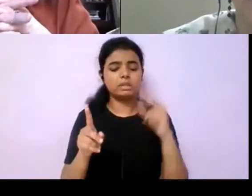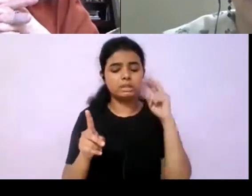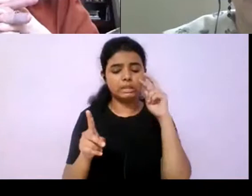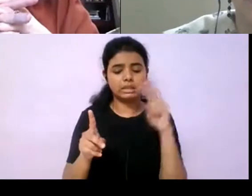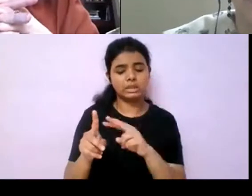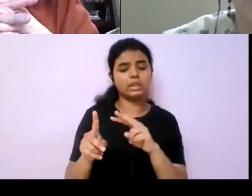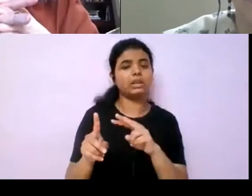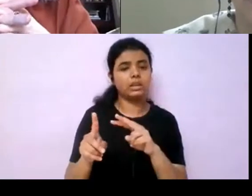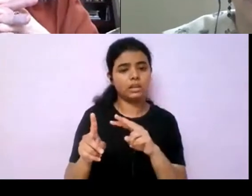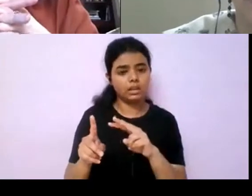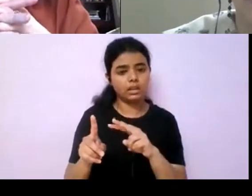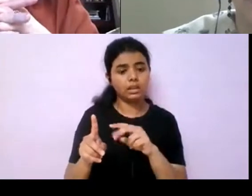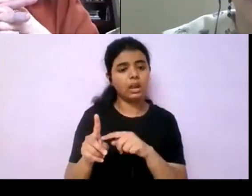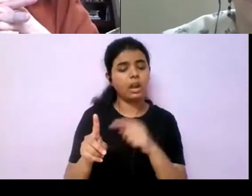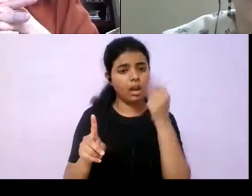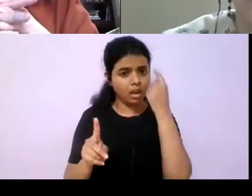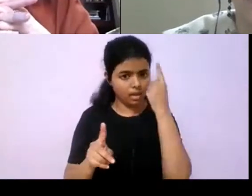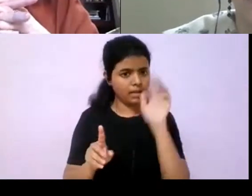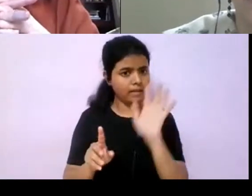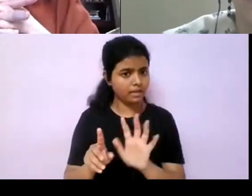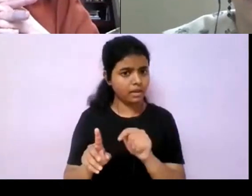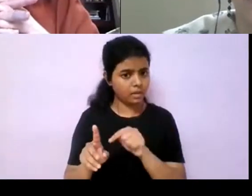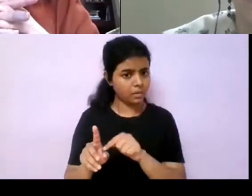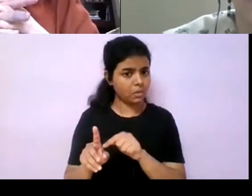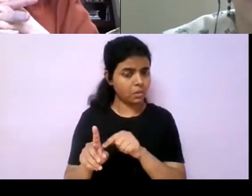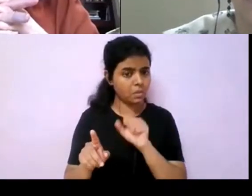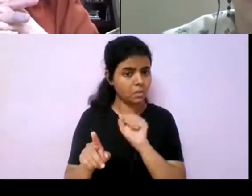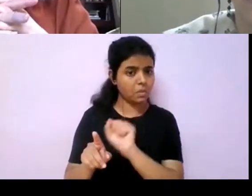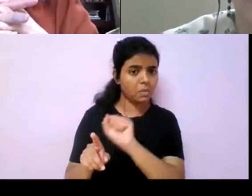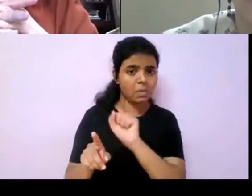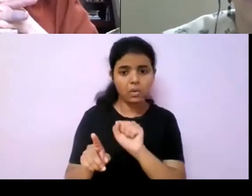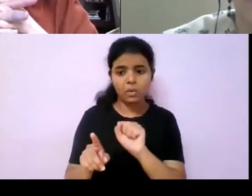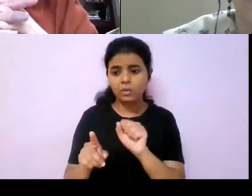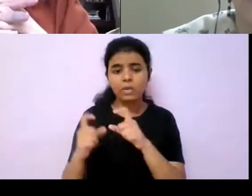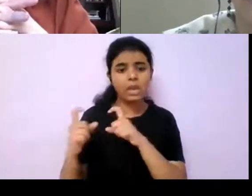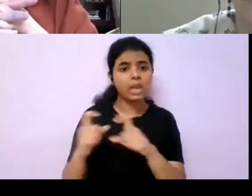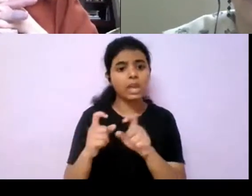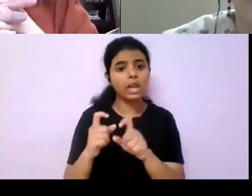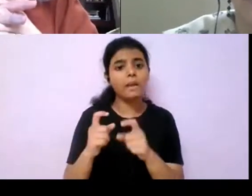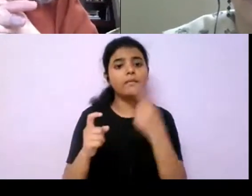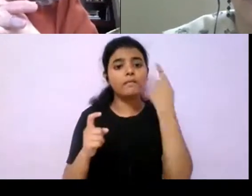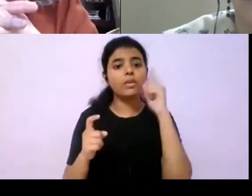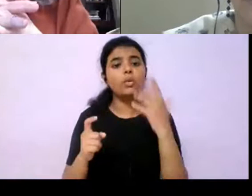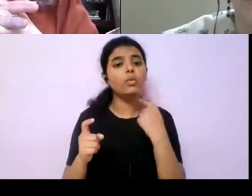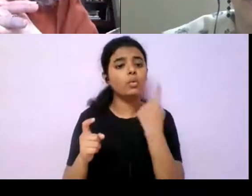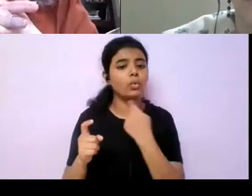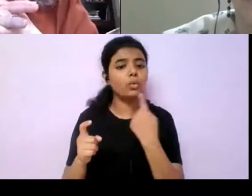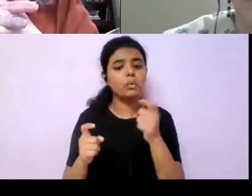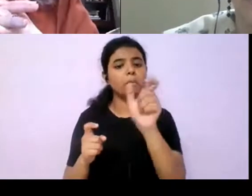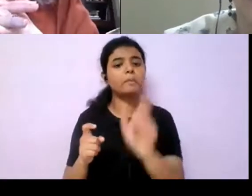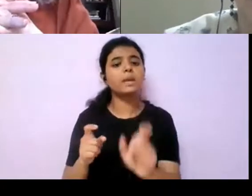whether they understand the cared for significantly well,